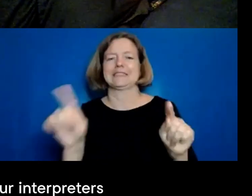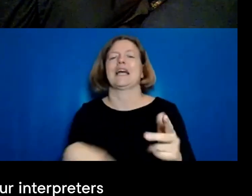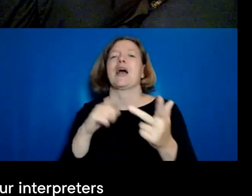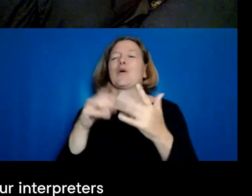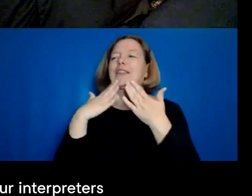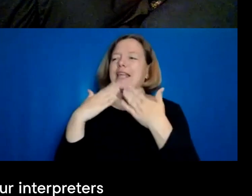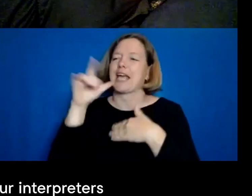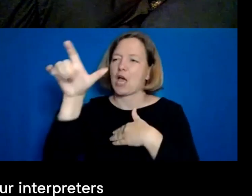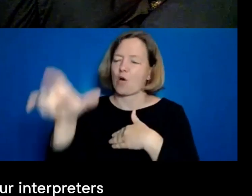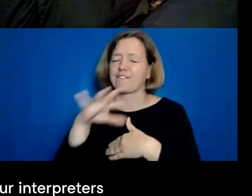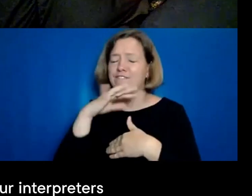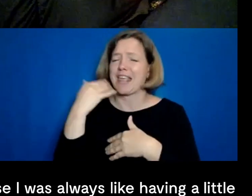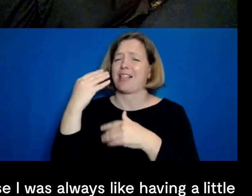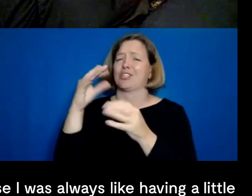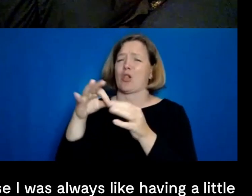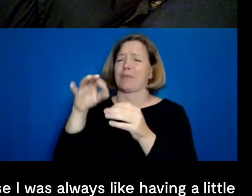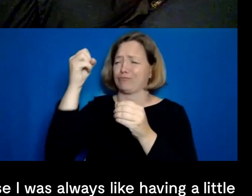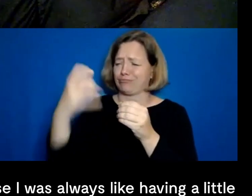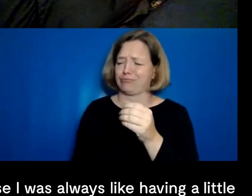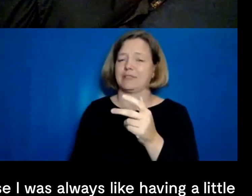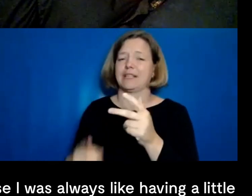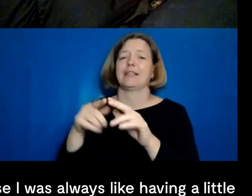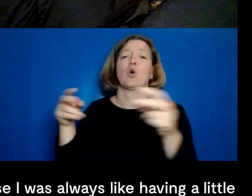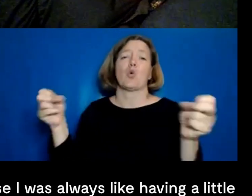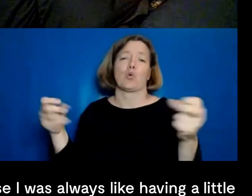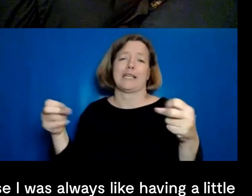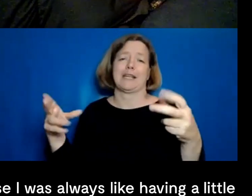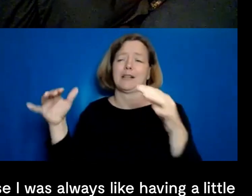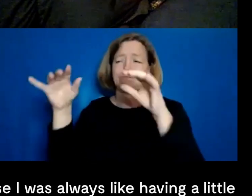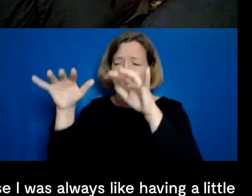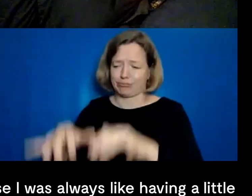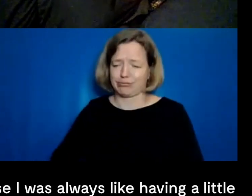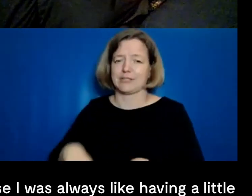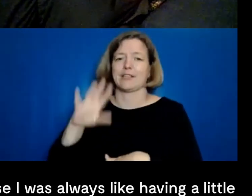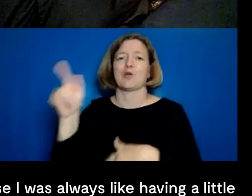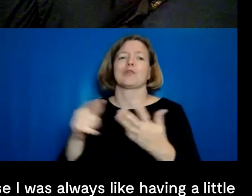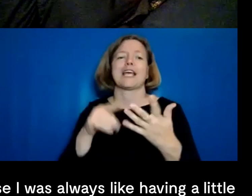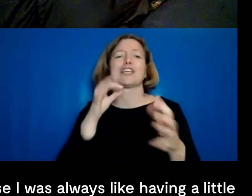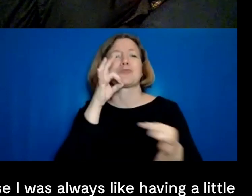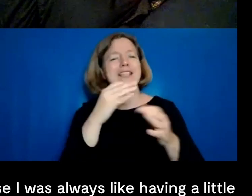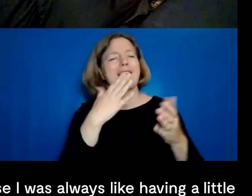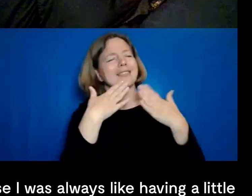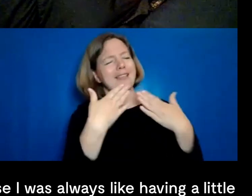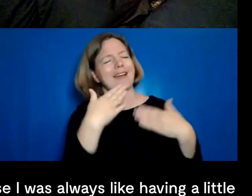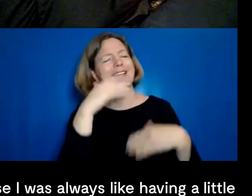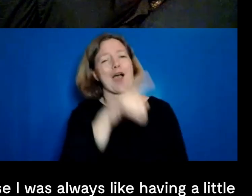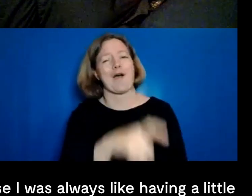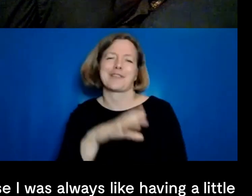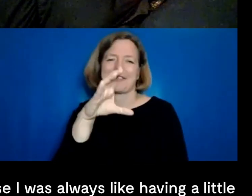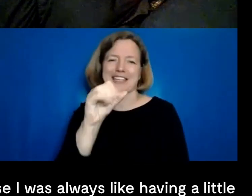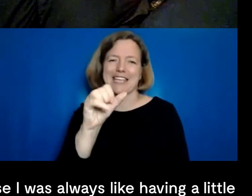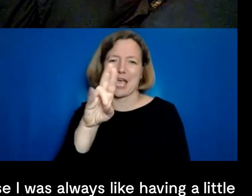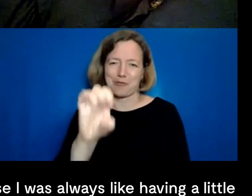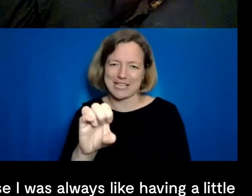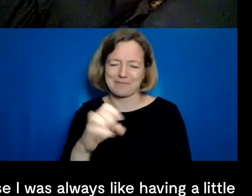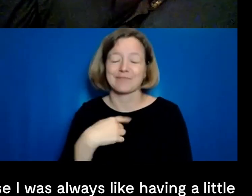and captioners, and specifically for Carrie, because I was always like having a little tear in